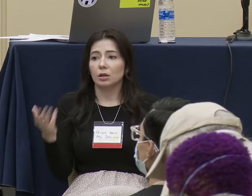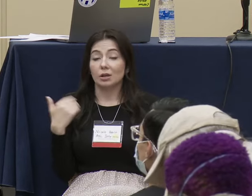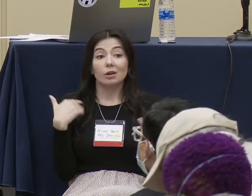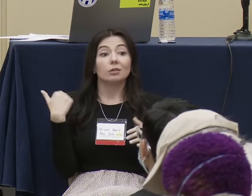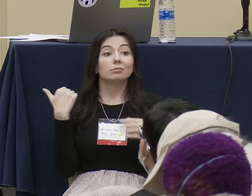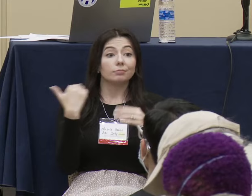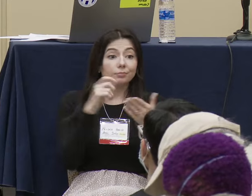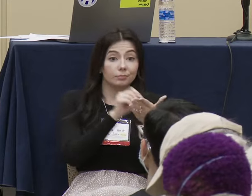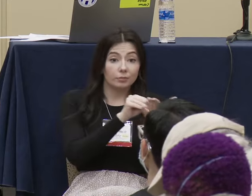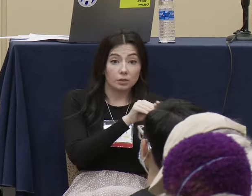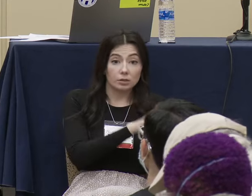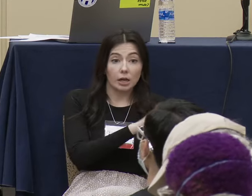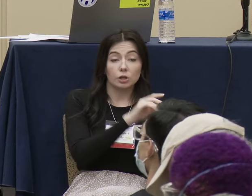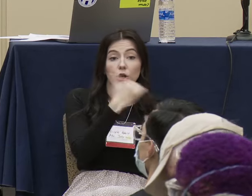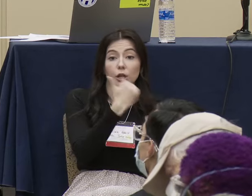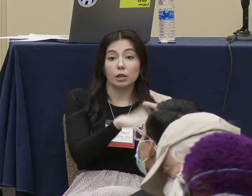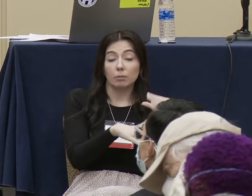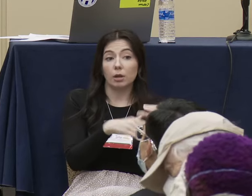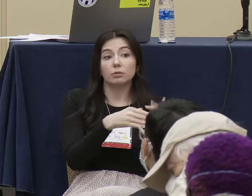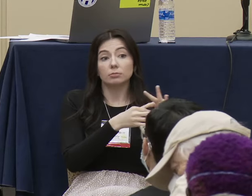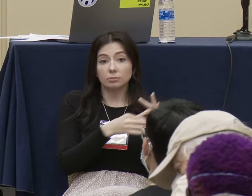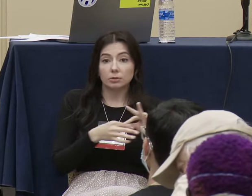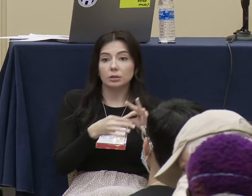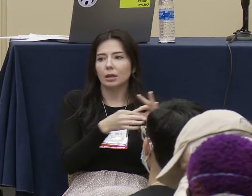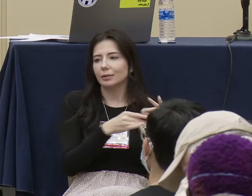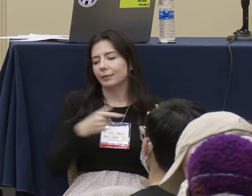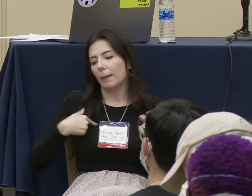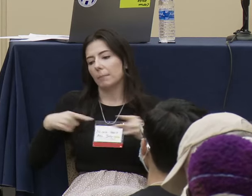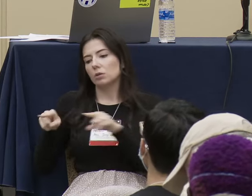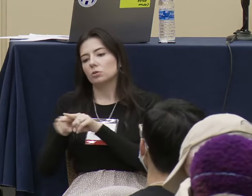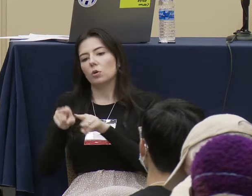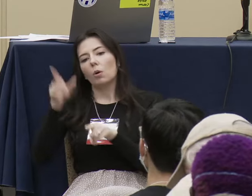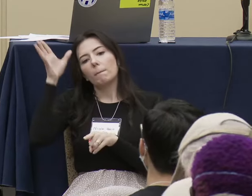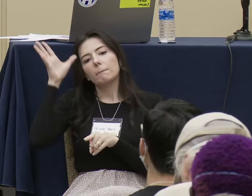connected. I'm also a parent, by the way, of a disabled,